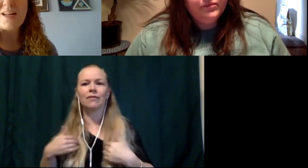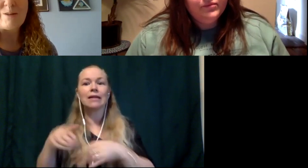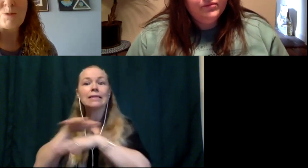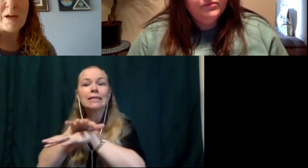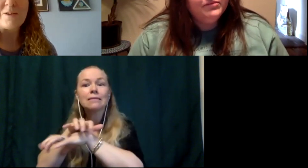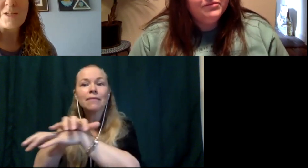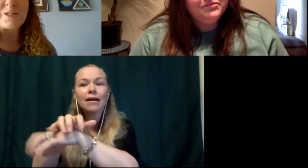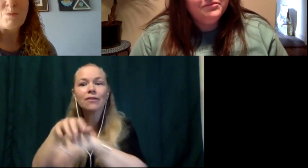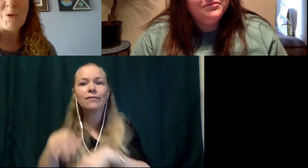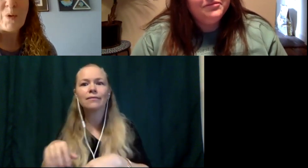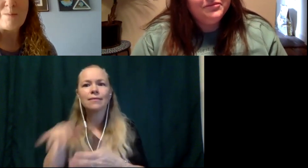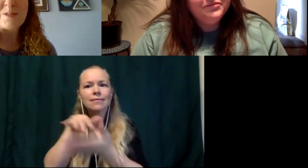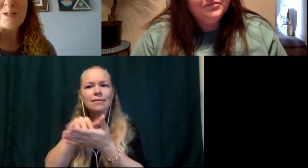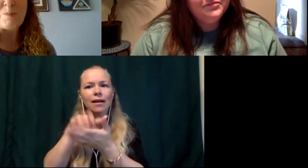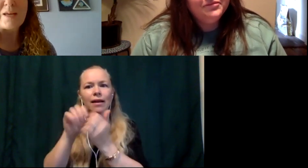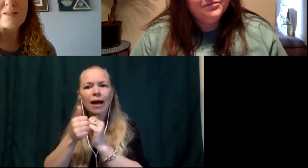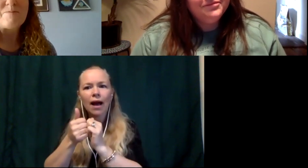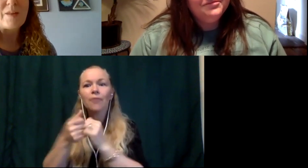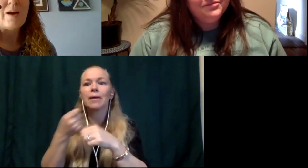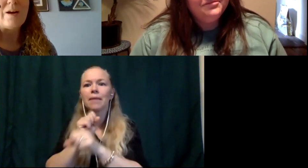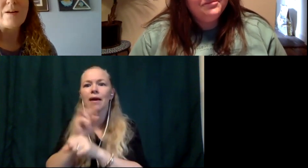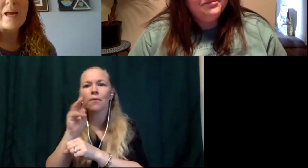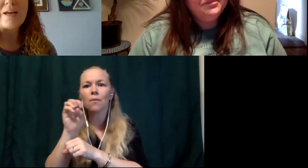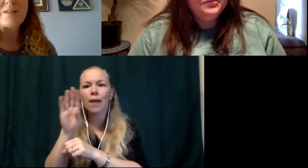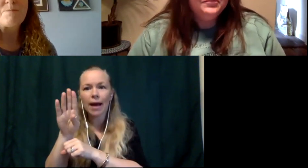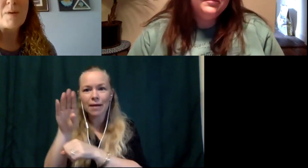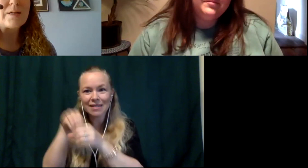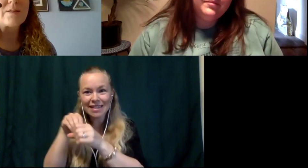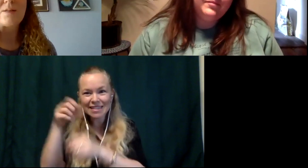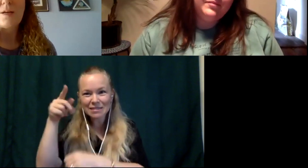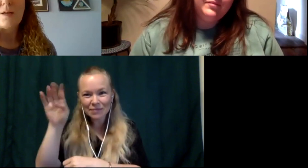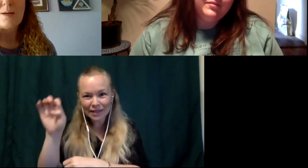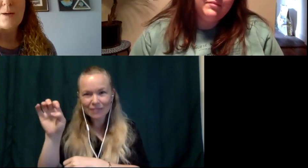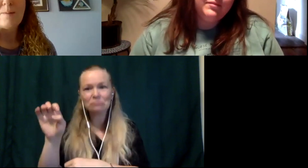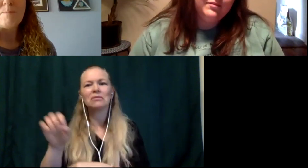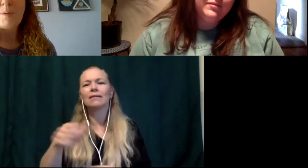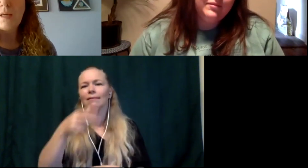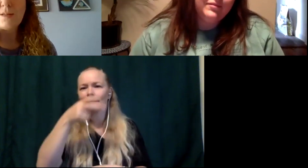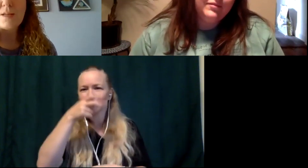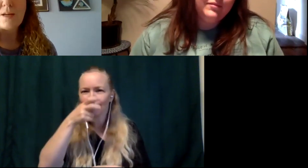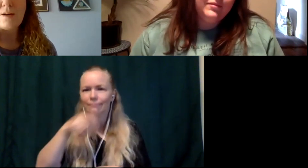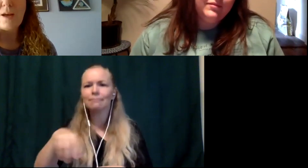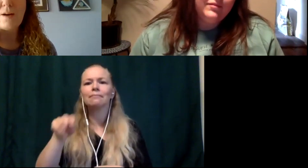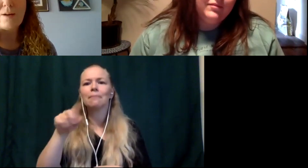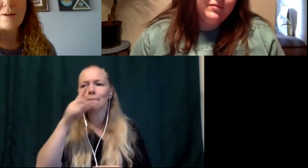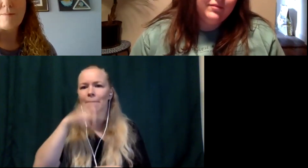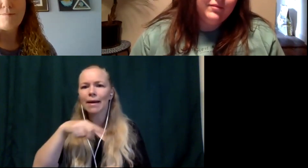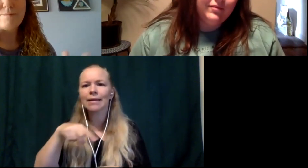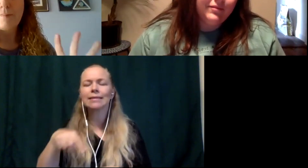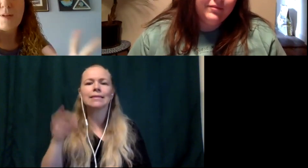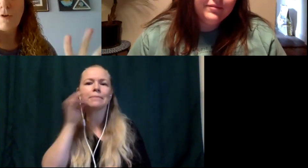studied how spiders can spin webs in space. Ants, mice, bees